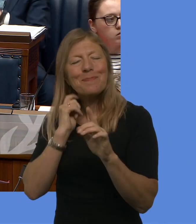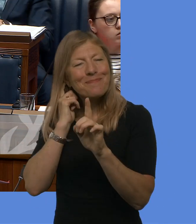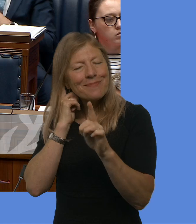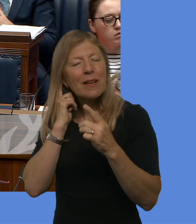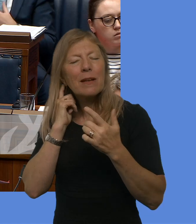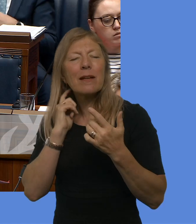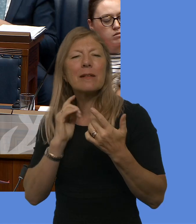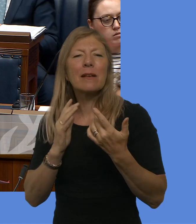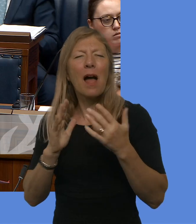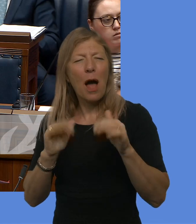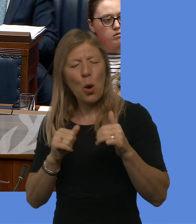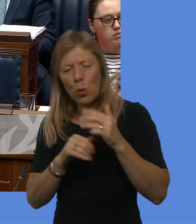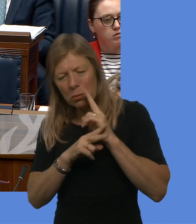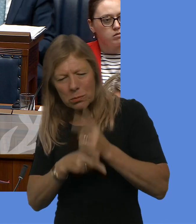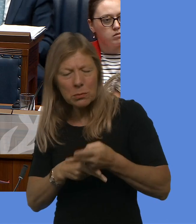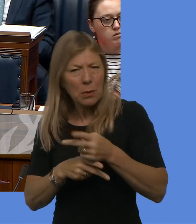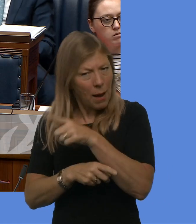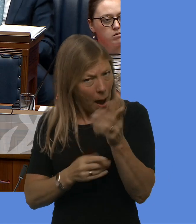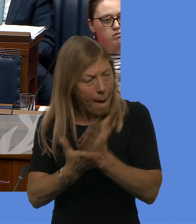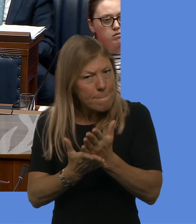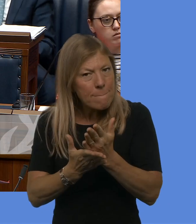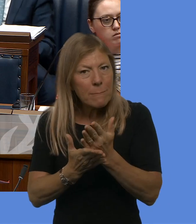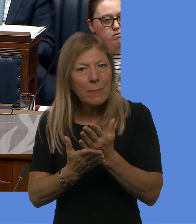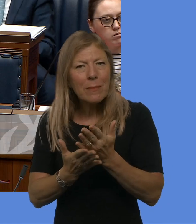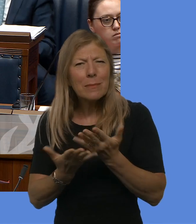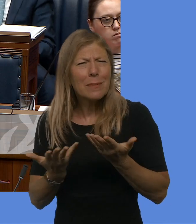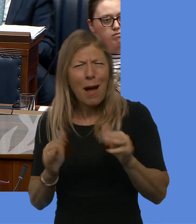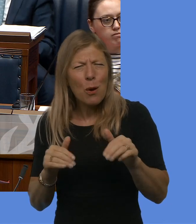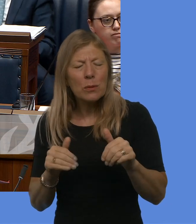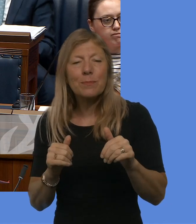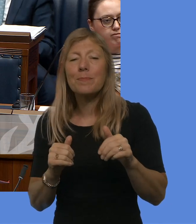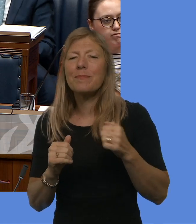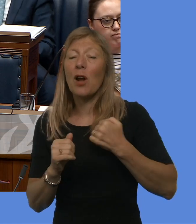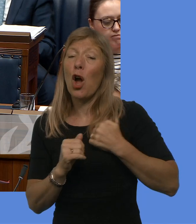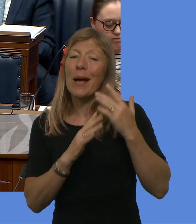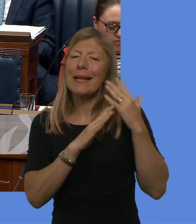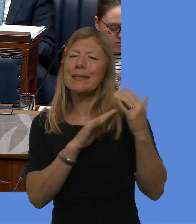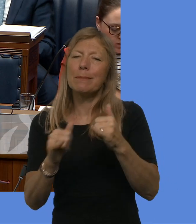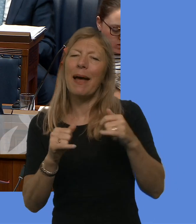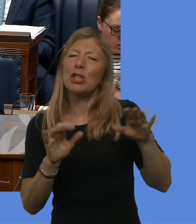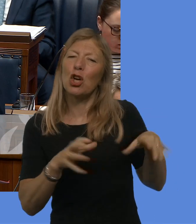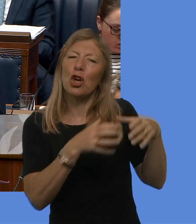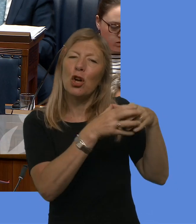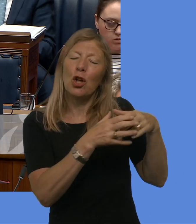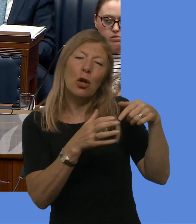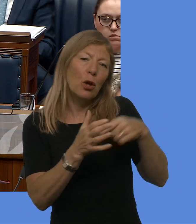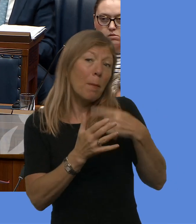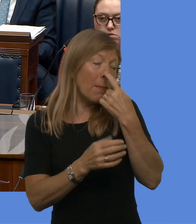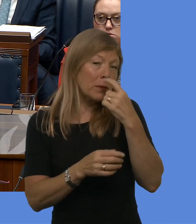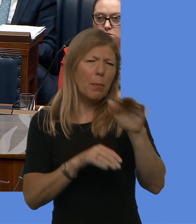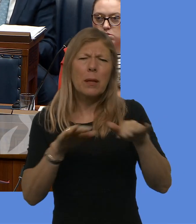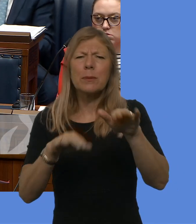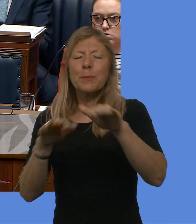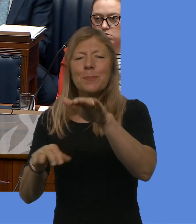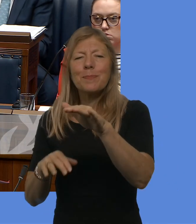ensure that the legislation that gets passed by this House is given effect to it. Because it is one thing to place something on a statutory footing,